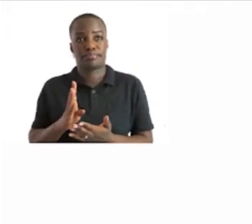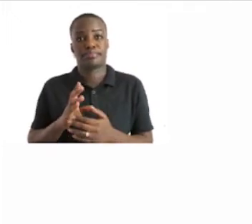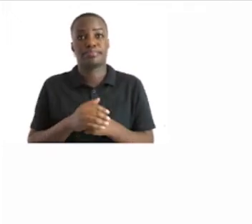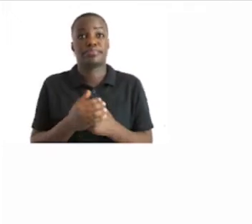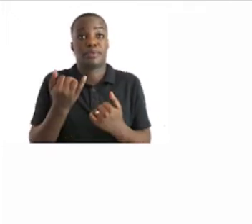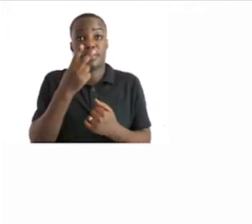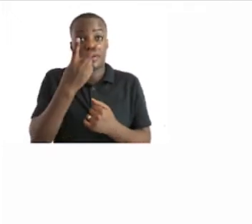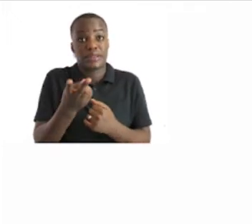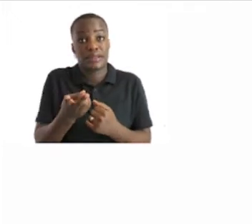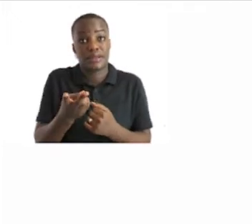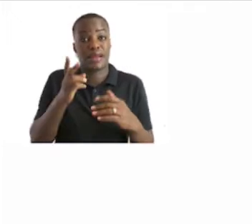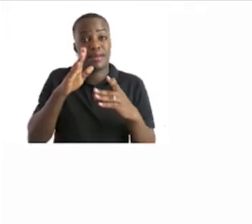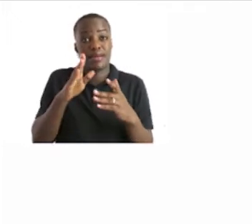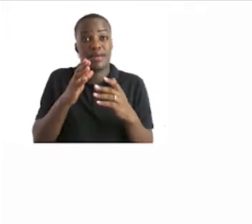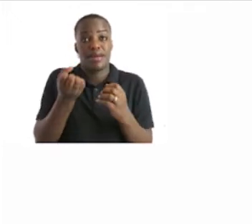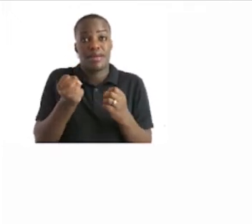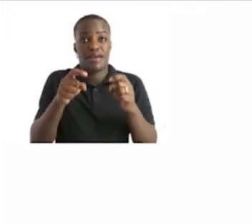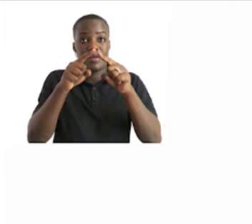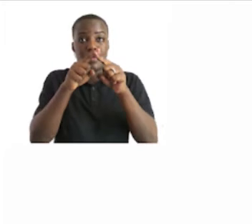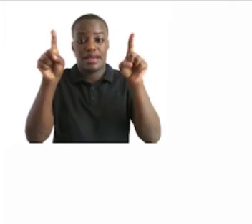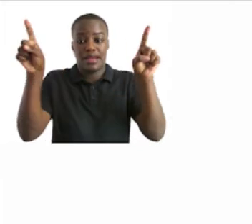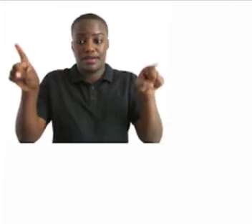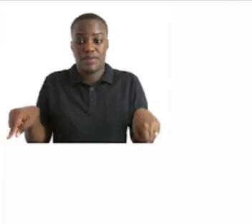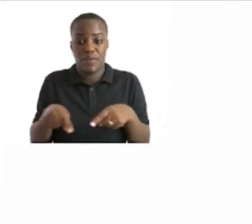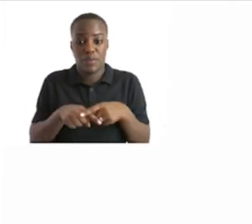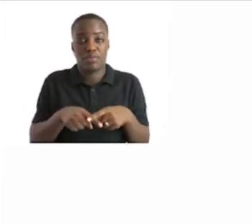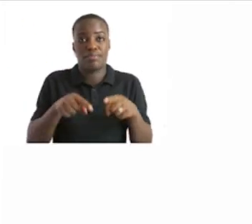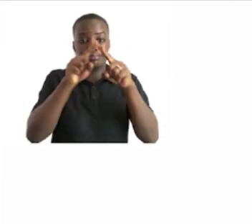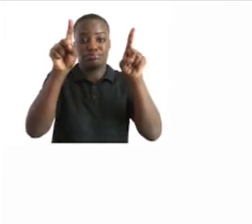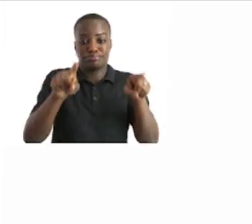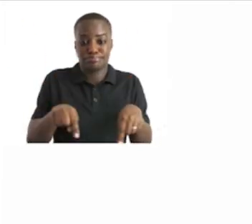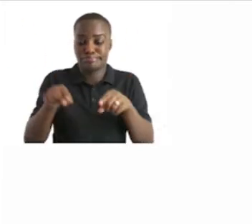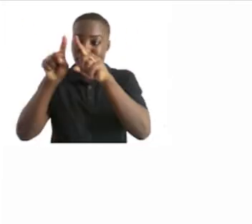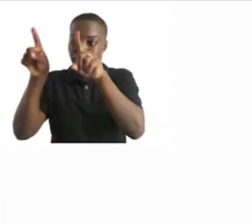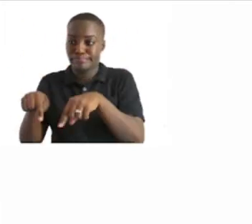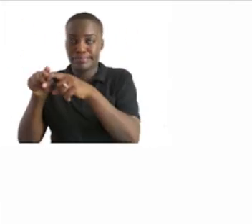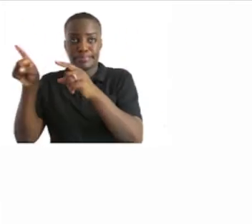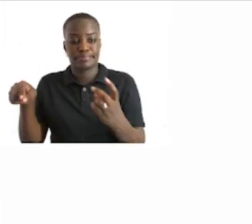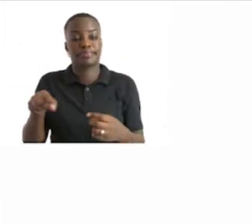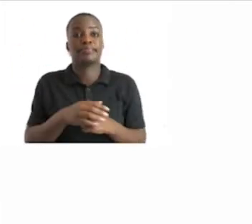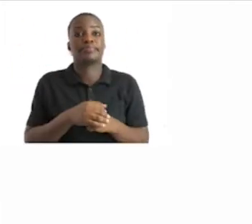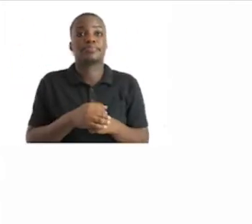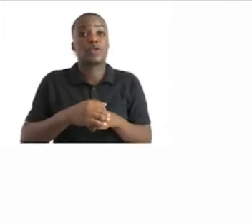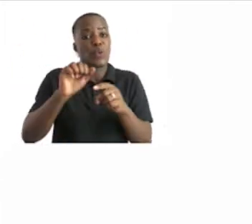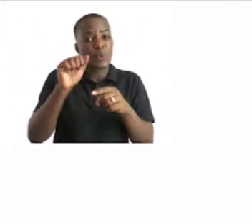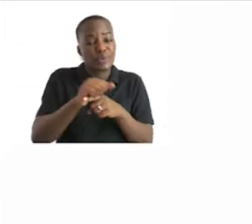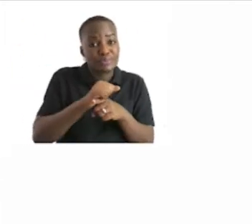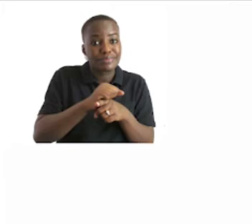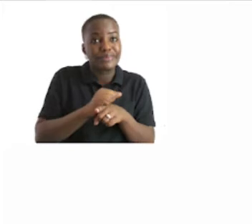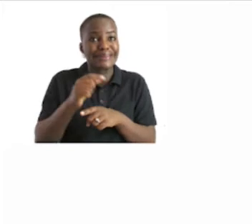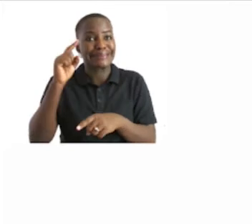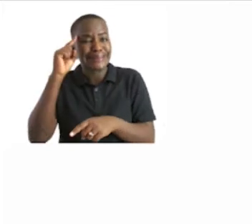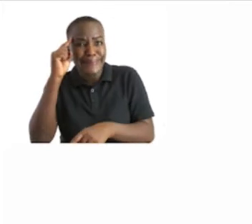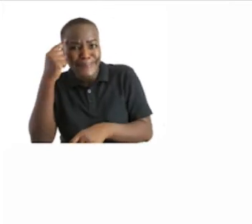Here you can see that we have balls in different boxes. We are going to practice estimation, which